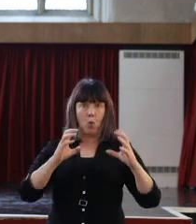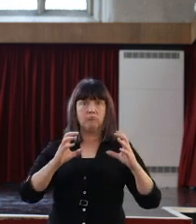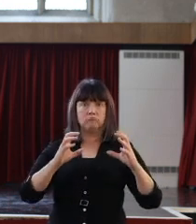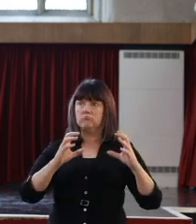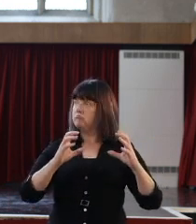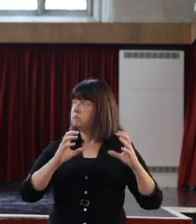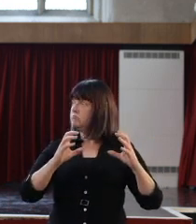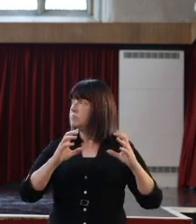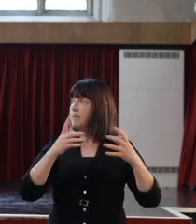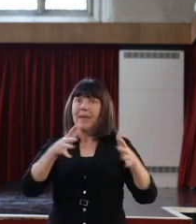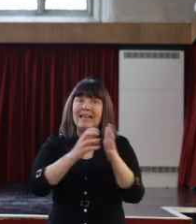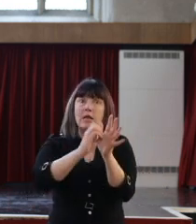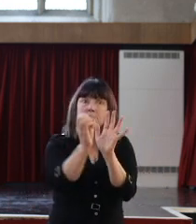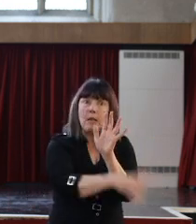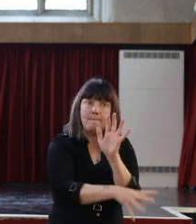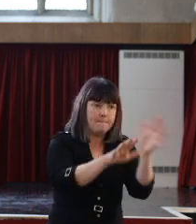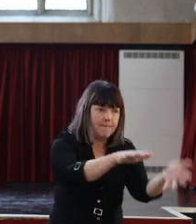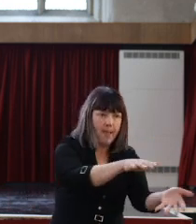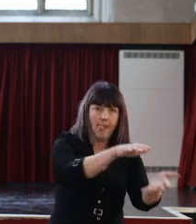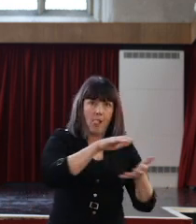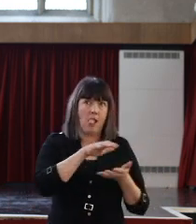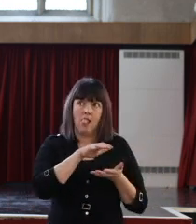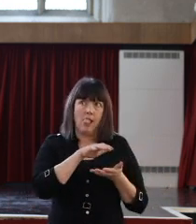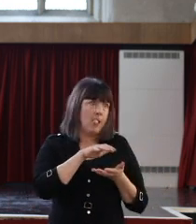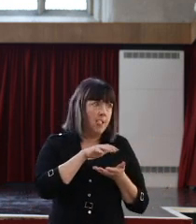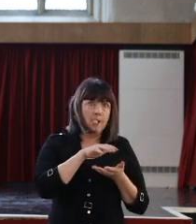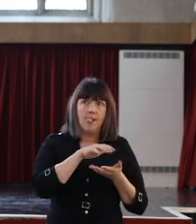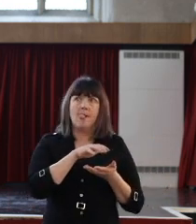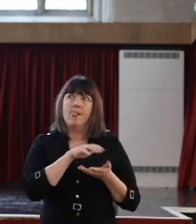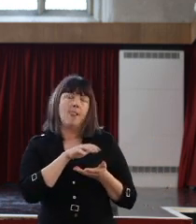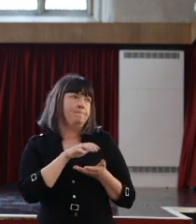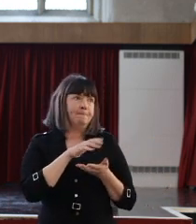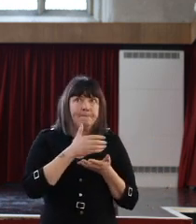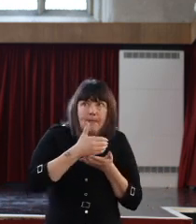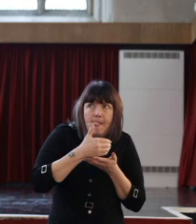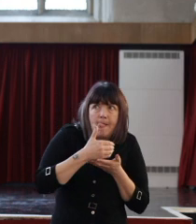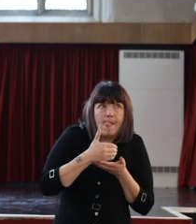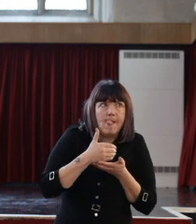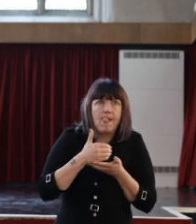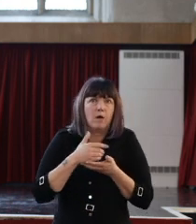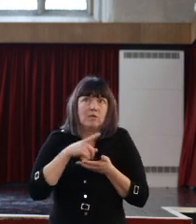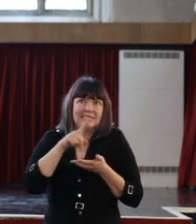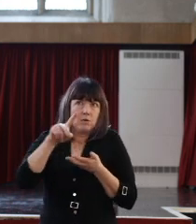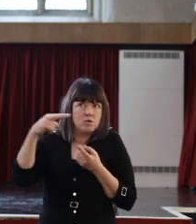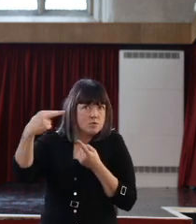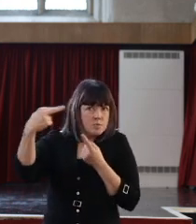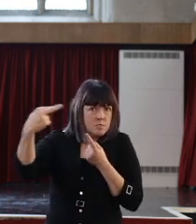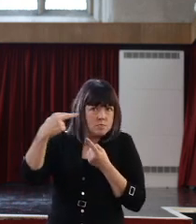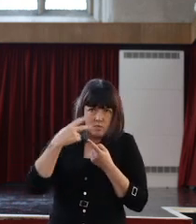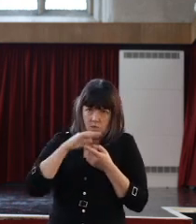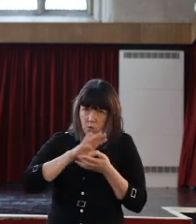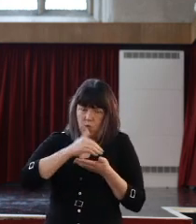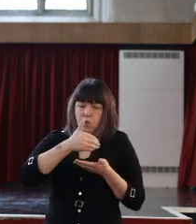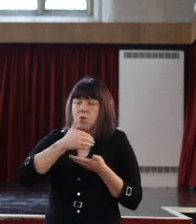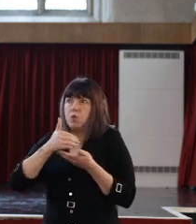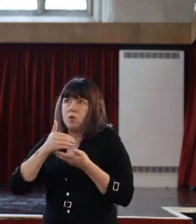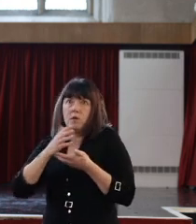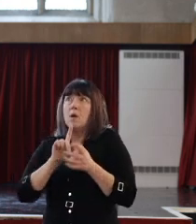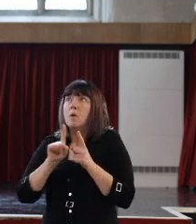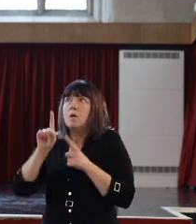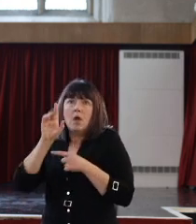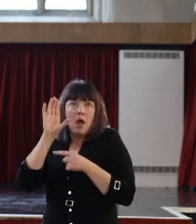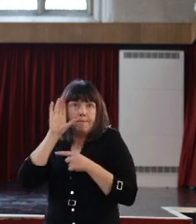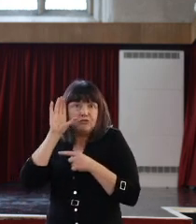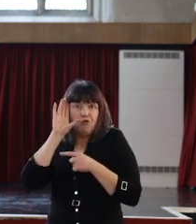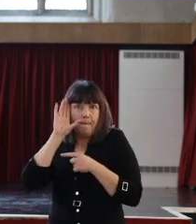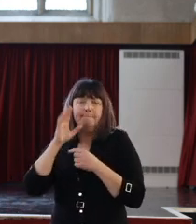I smuggled it back home to avoid it being seen by my stepdad. If he saw it, he would have it. And I took it to my room, and the next morning I turned it